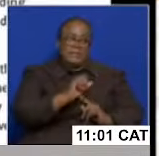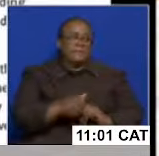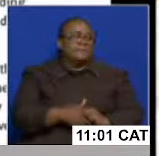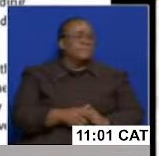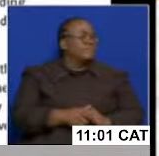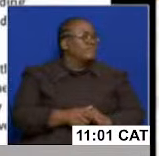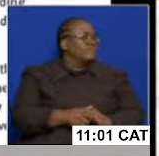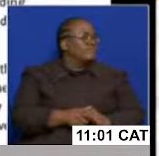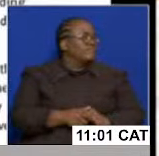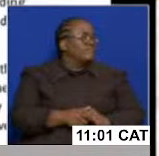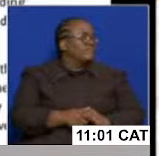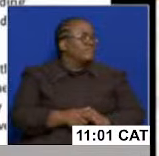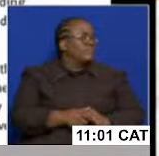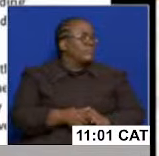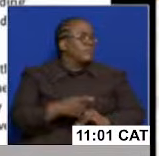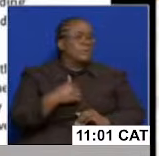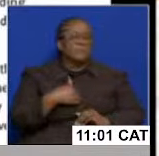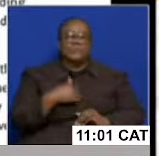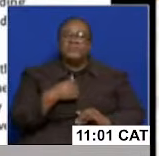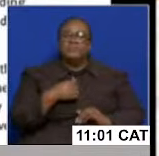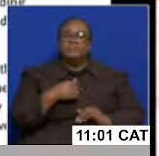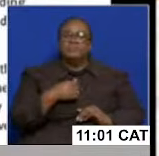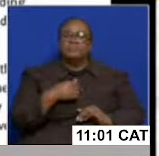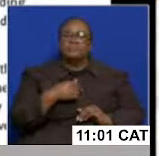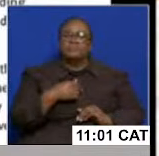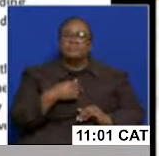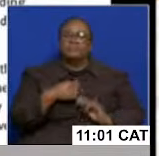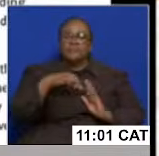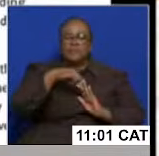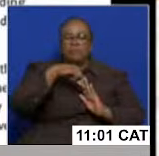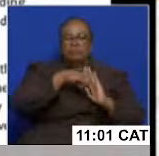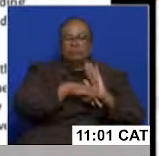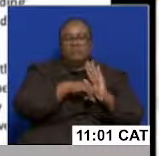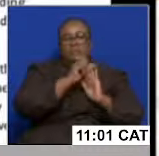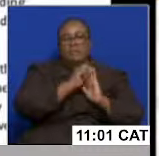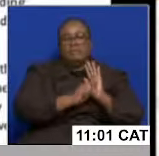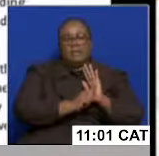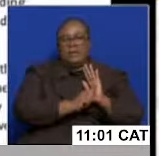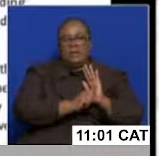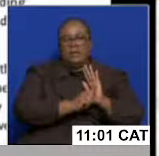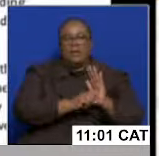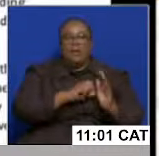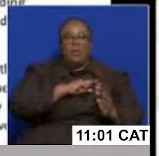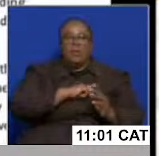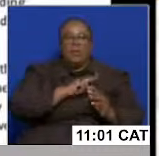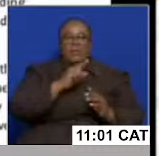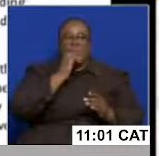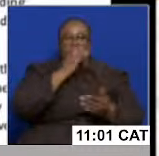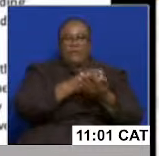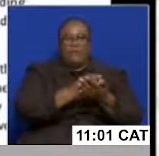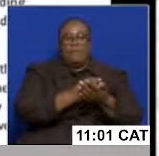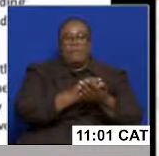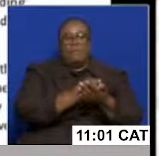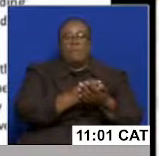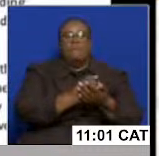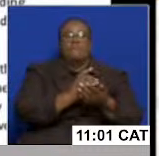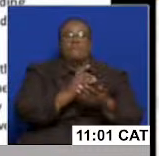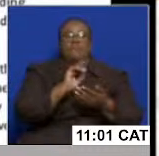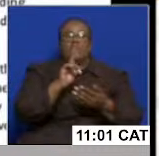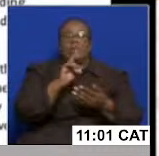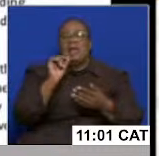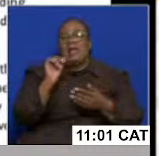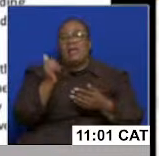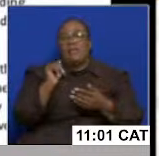the statement in detail, as it does confirm what has been set out in the previous statements. I'm going to